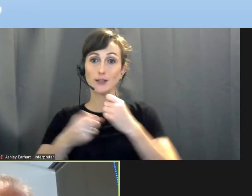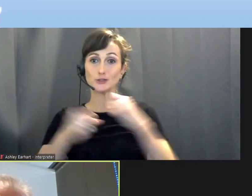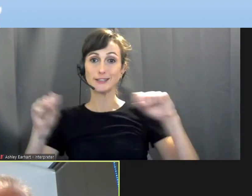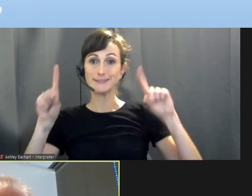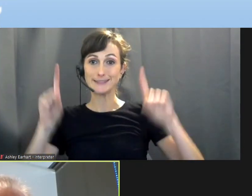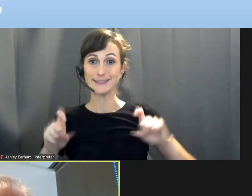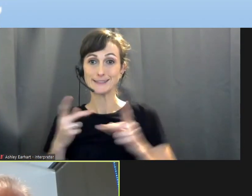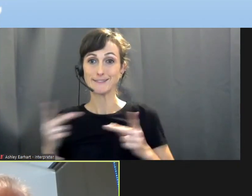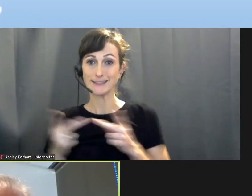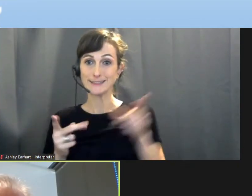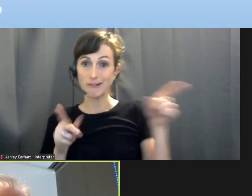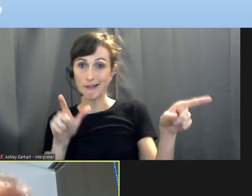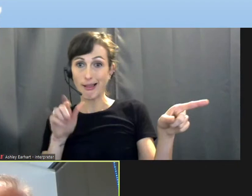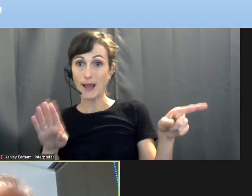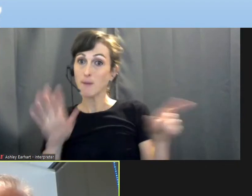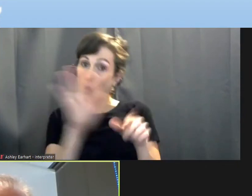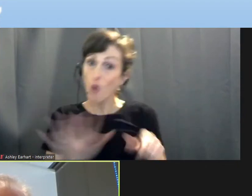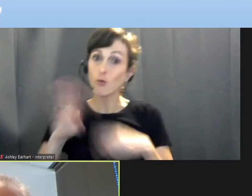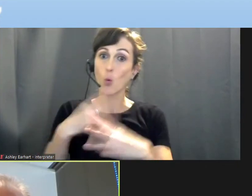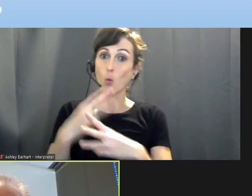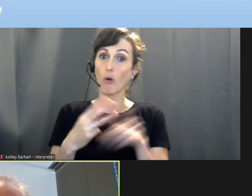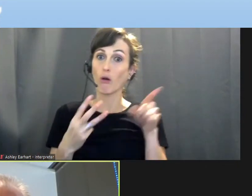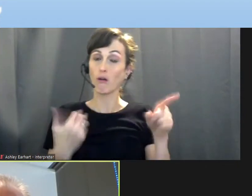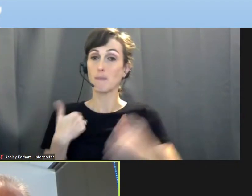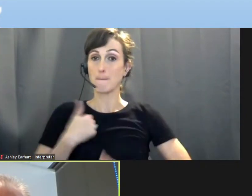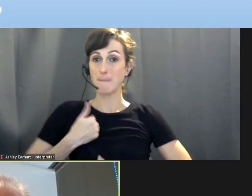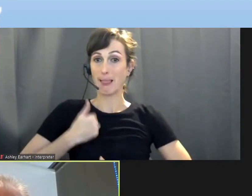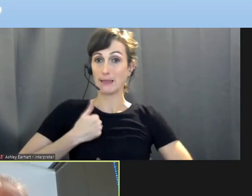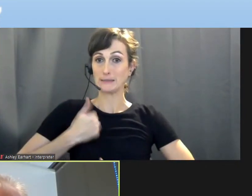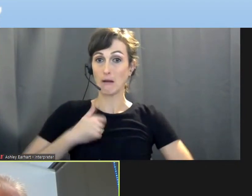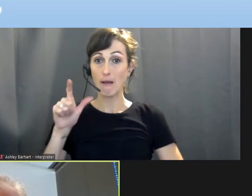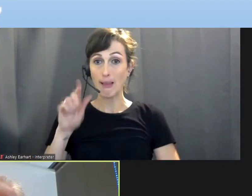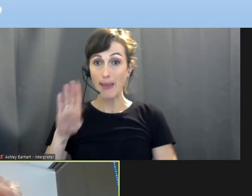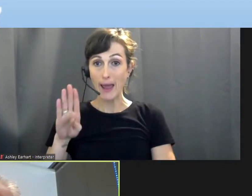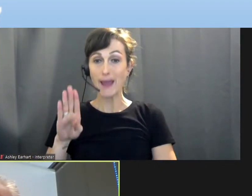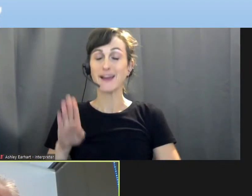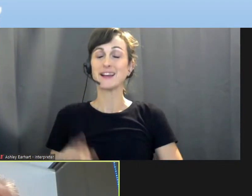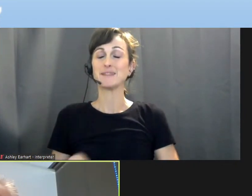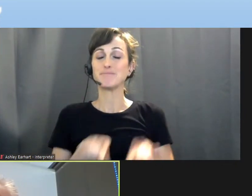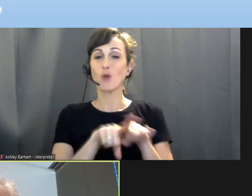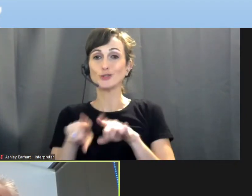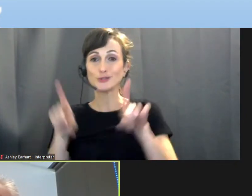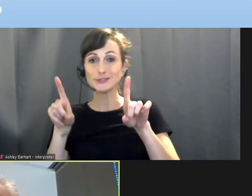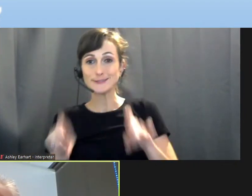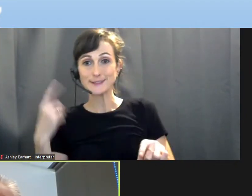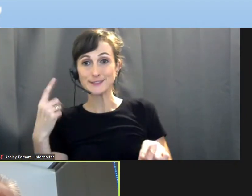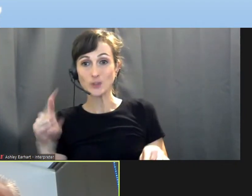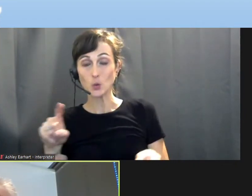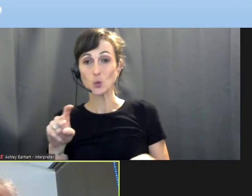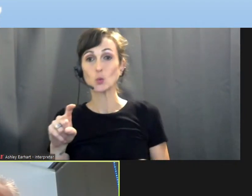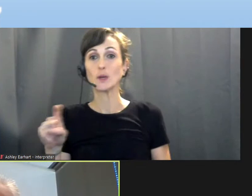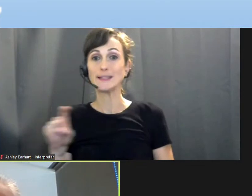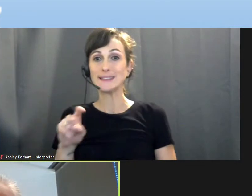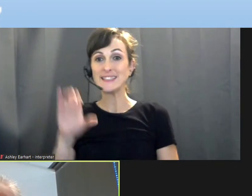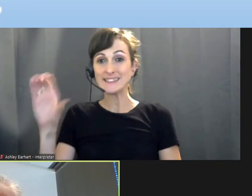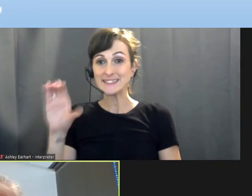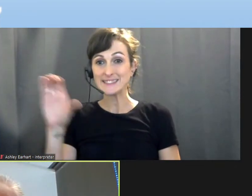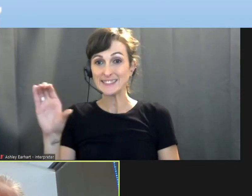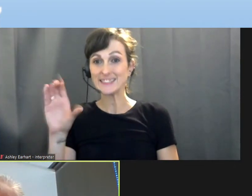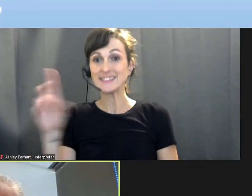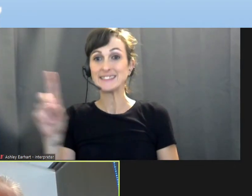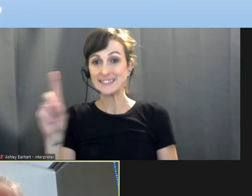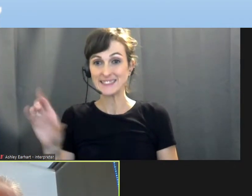in the world. They're a military lab. They also test for the CDC, Center for Disease